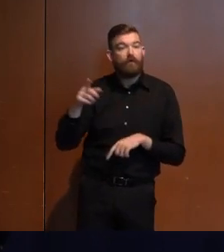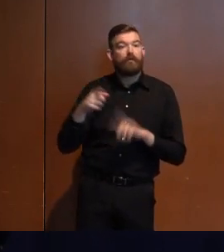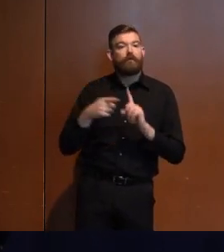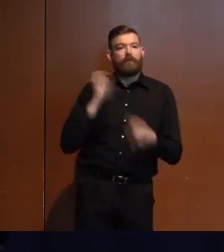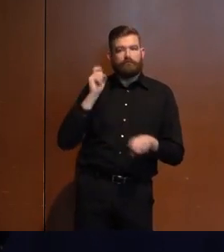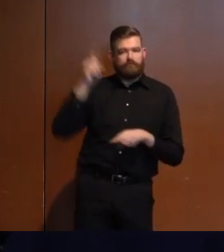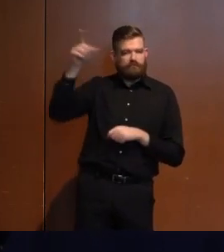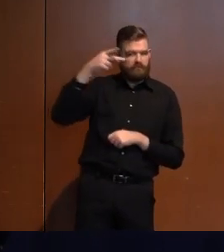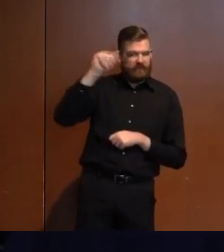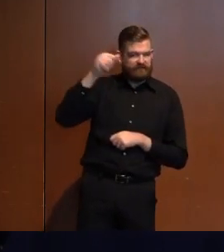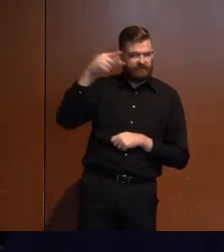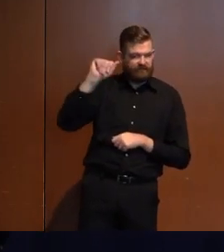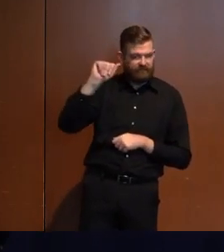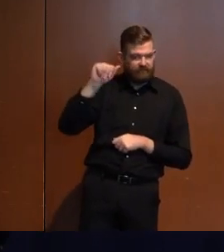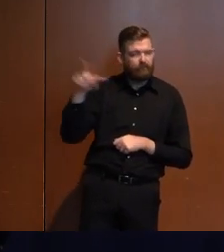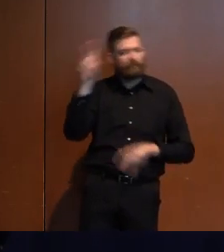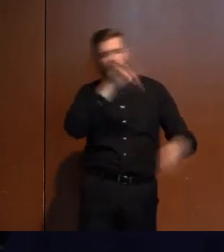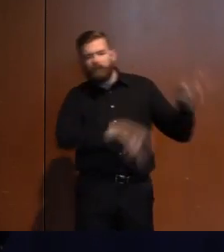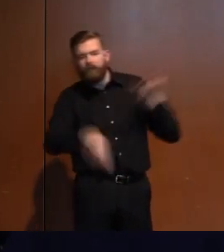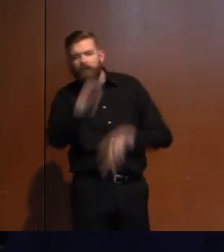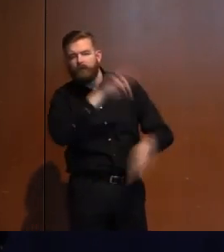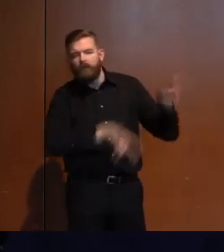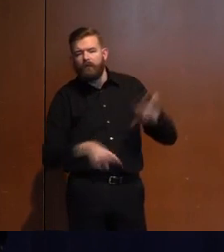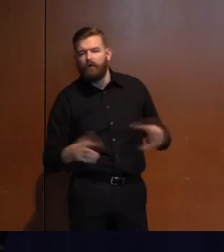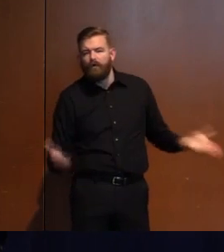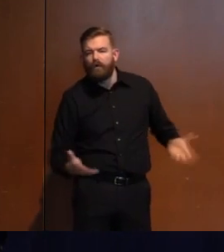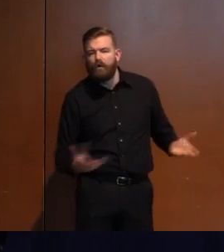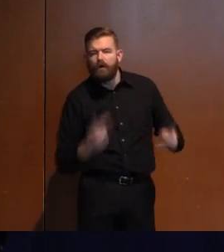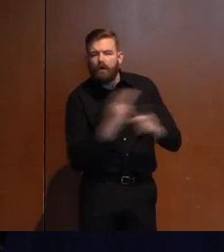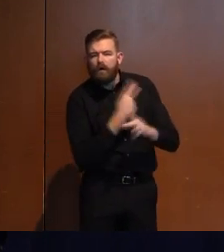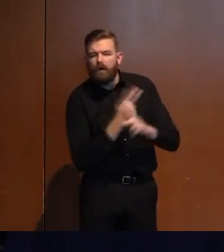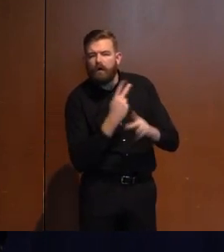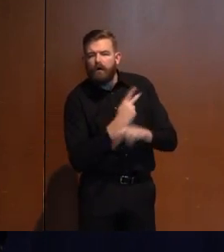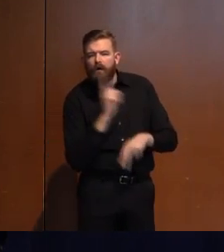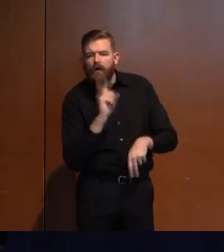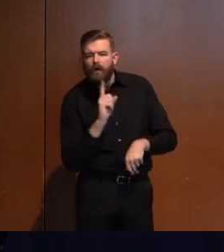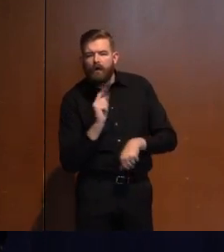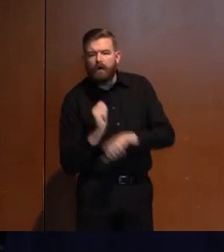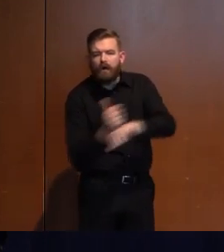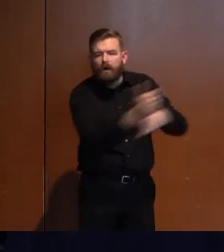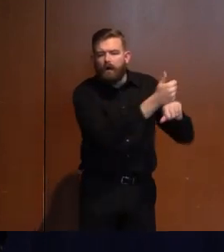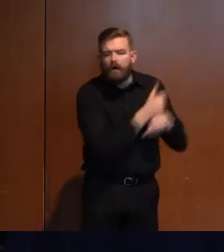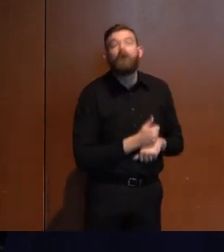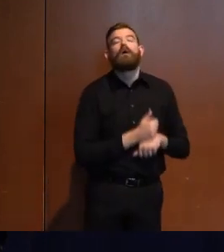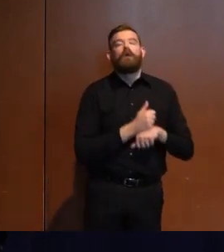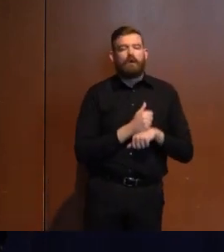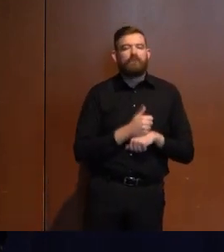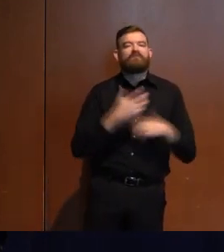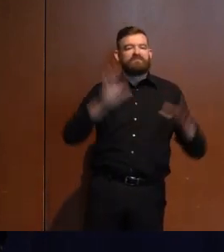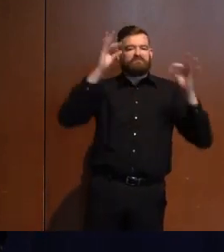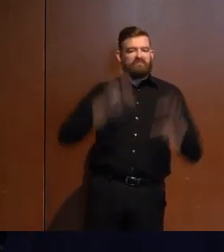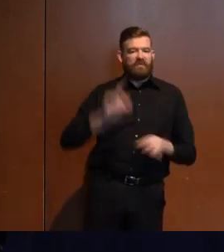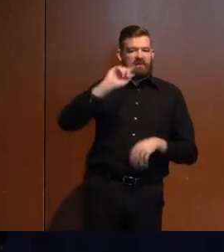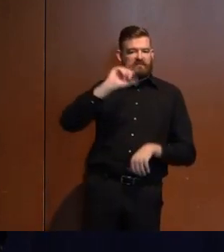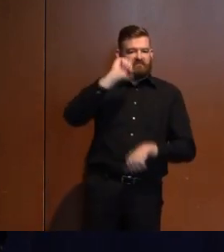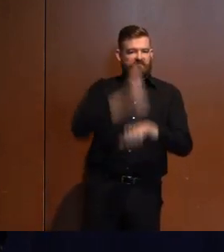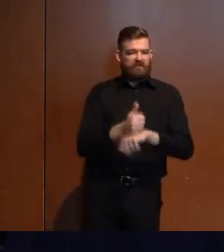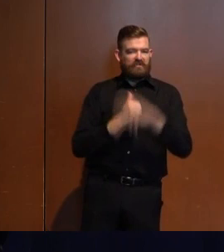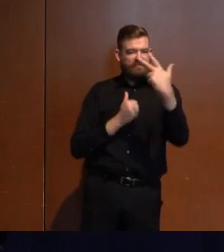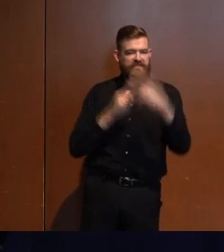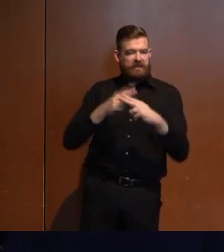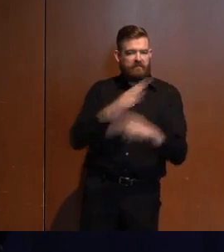planned here, as we said yesterday, where that fourth one will go, we'll certainly try and get that identified soon.